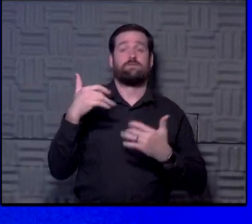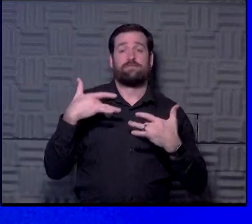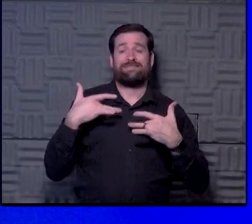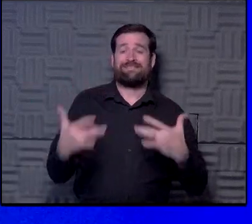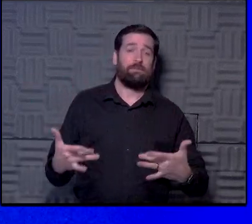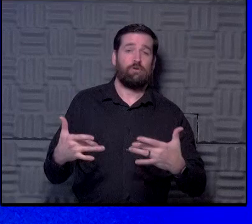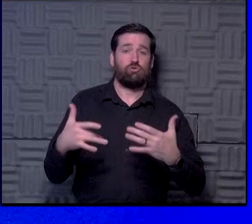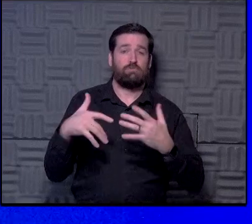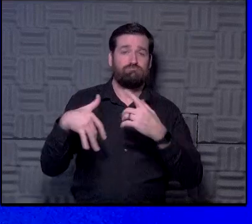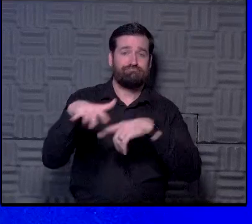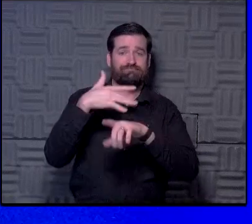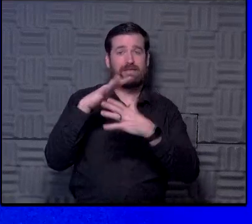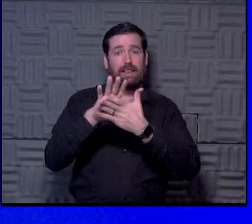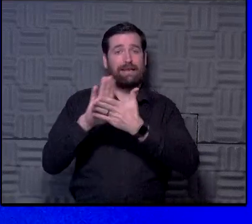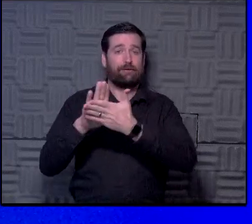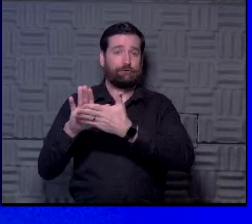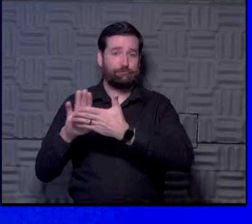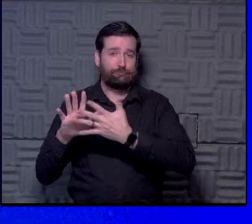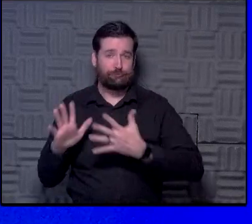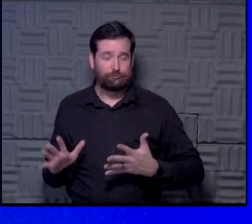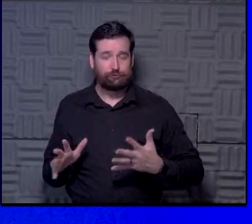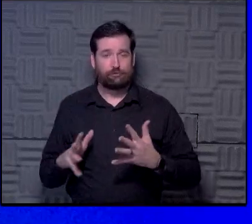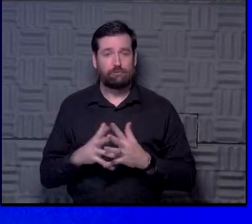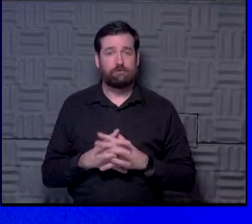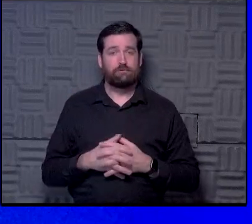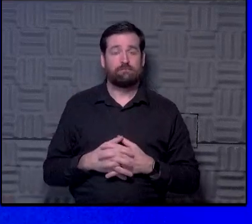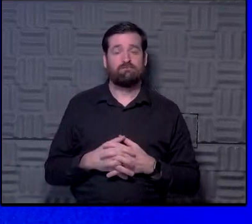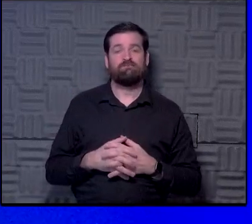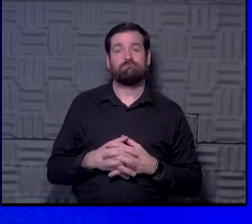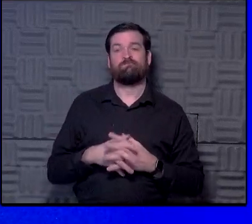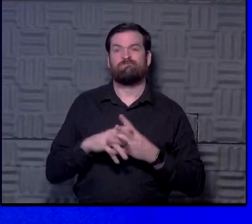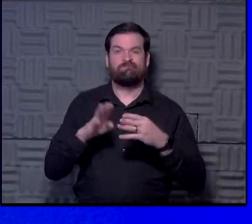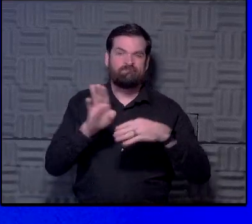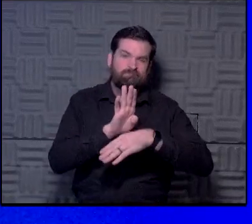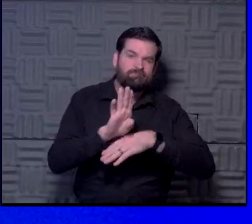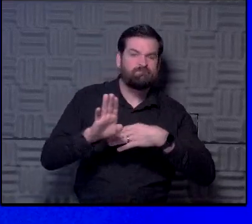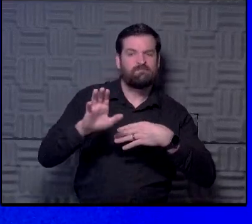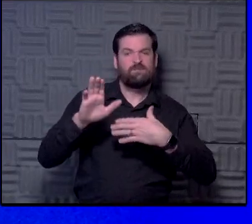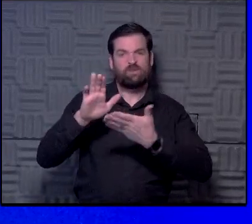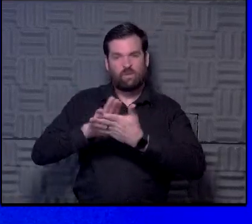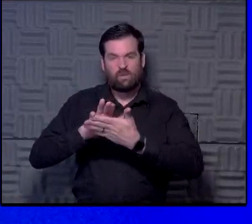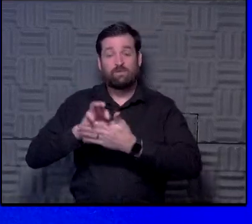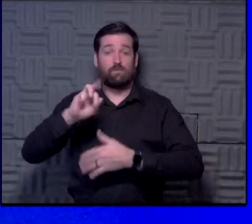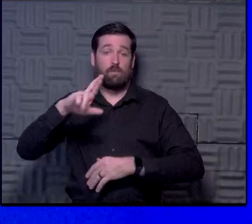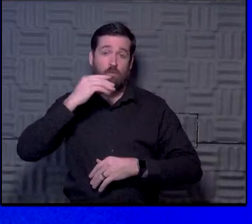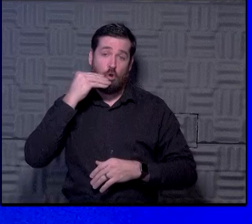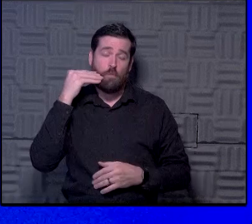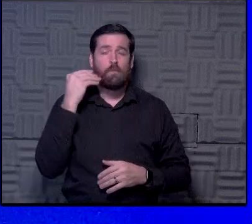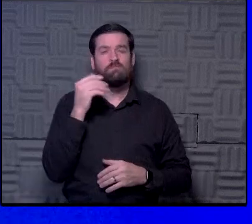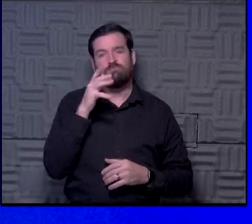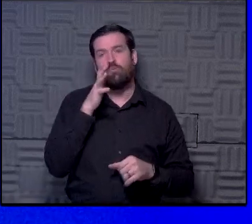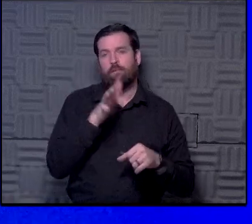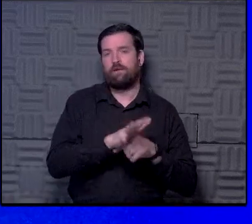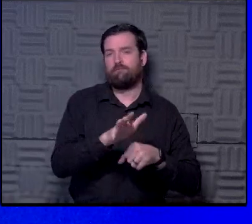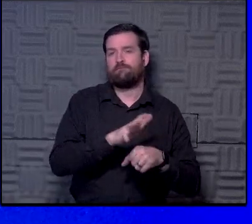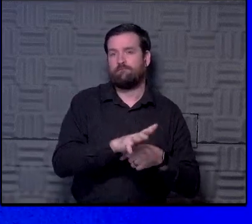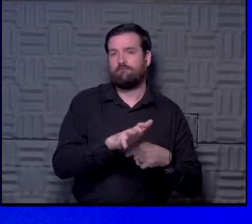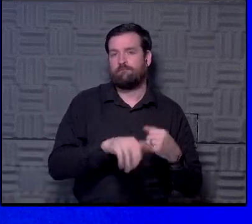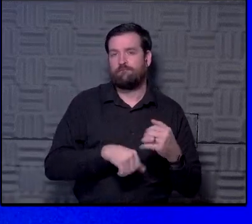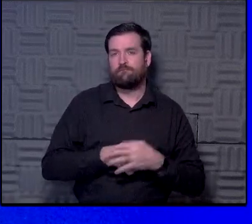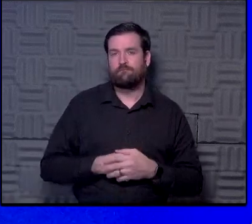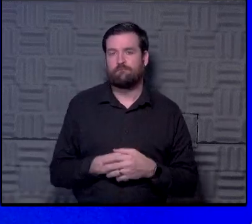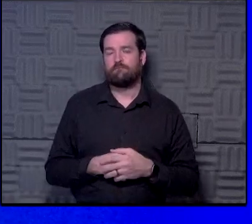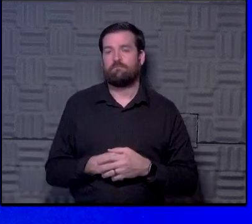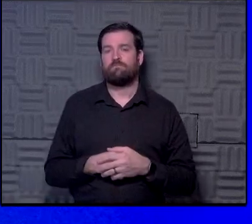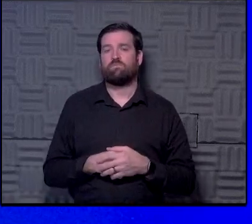typical environmental cleaners that you find in industrial places or schools or the homes will be enough to clean the surfaces. And I think